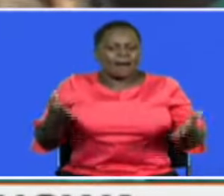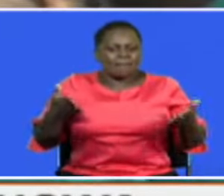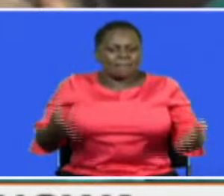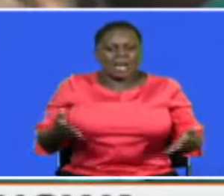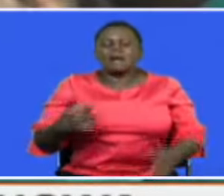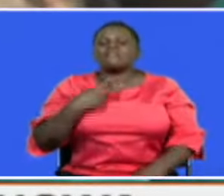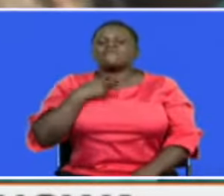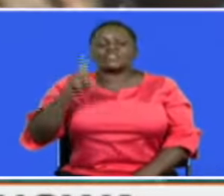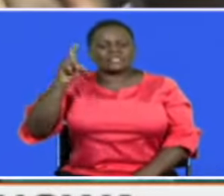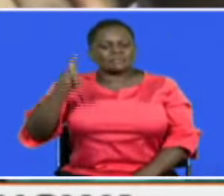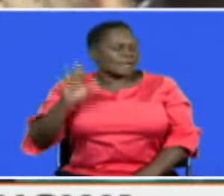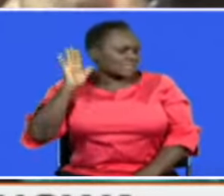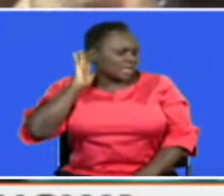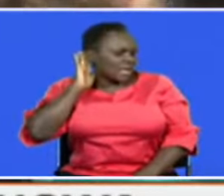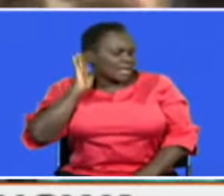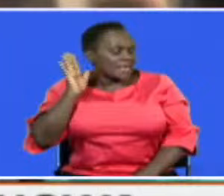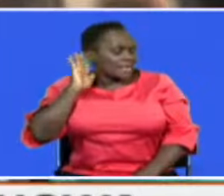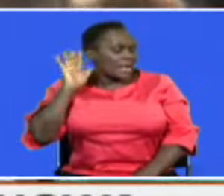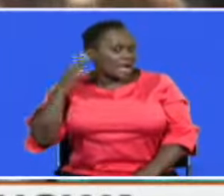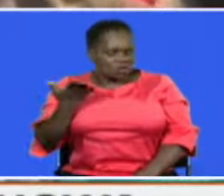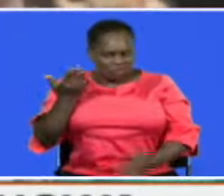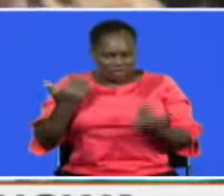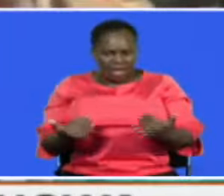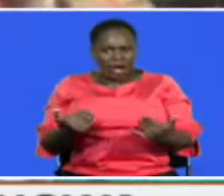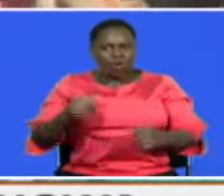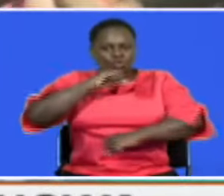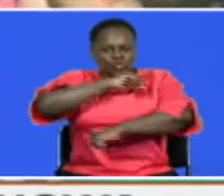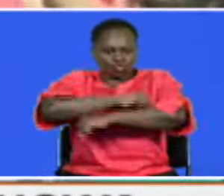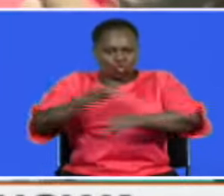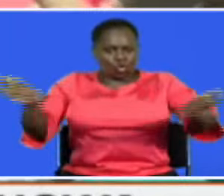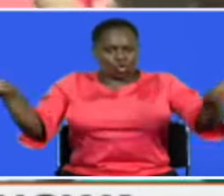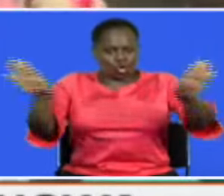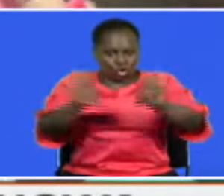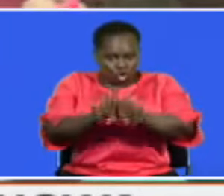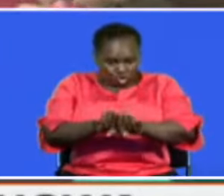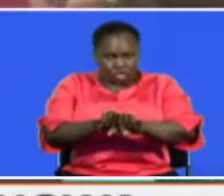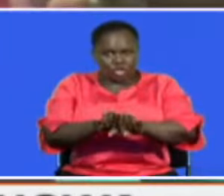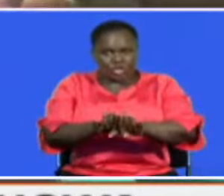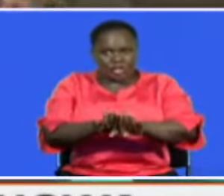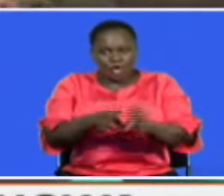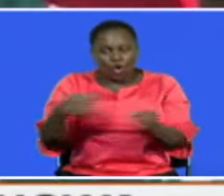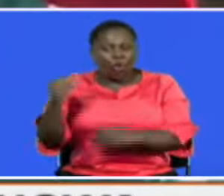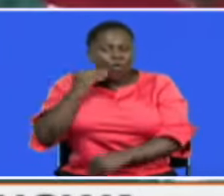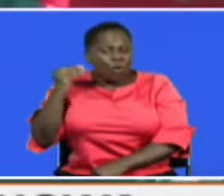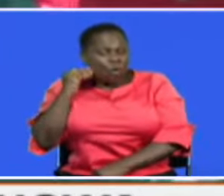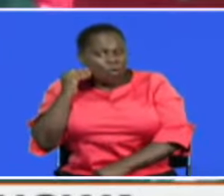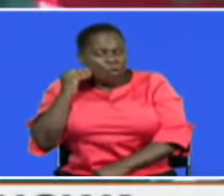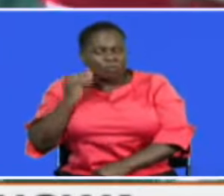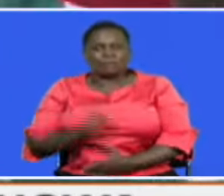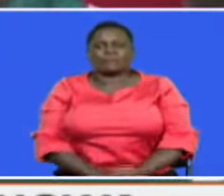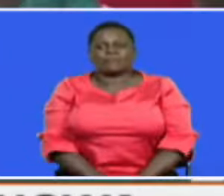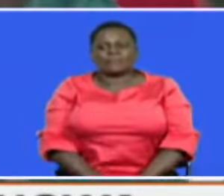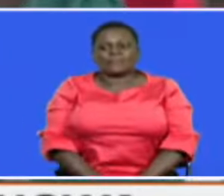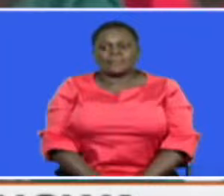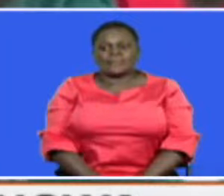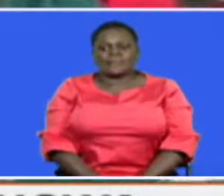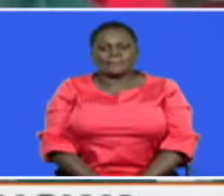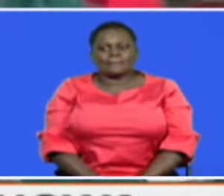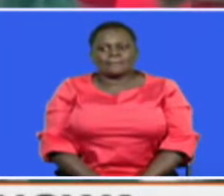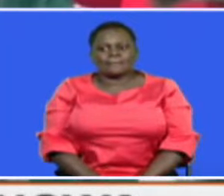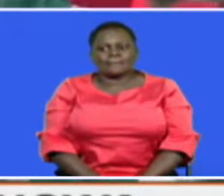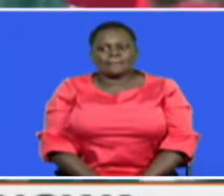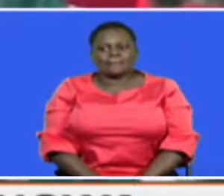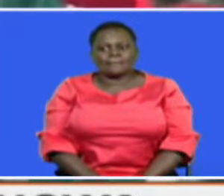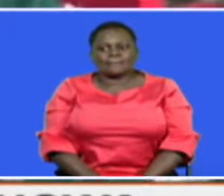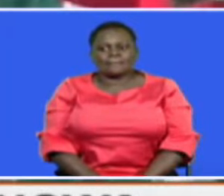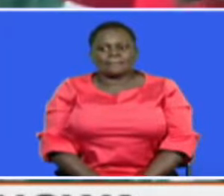our voices are going to be heard. We have just been told that now our school has been closed down. We are going to be twende nyumbani. Congress power. Power. We